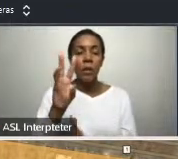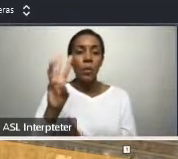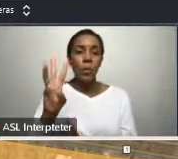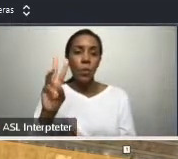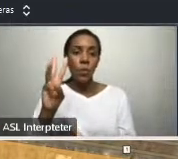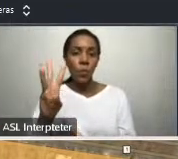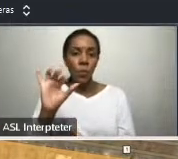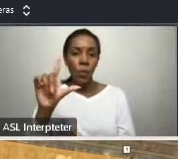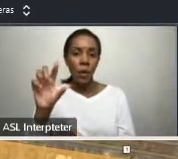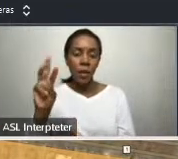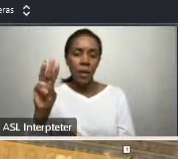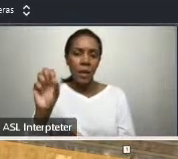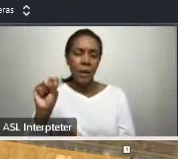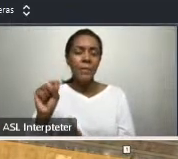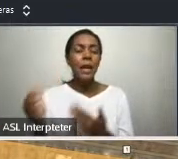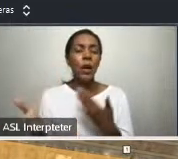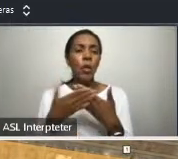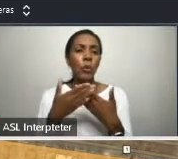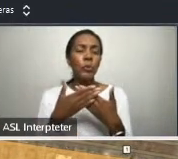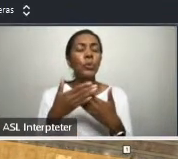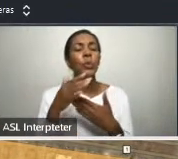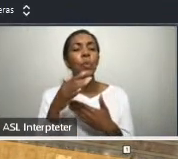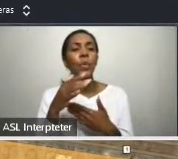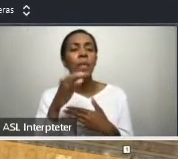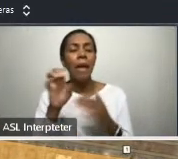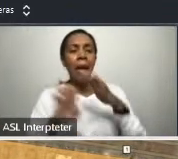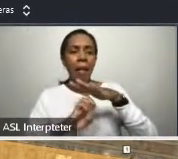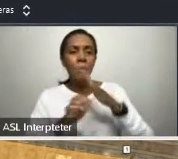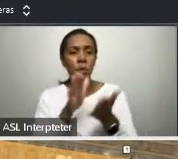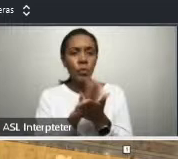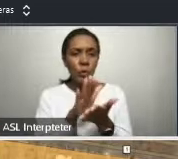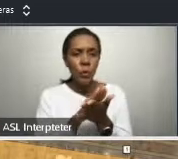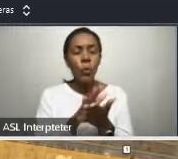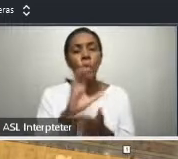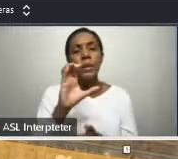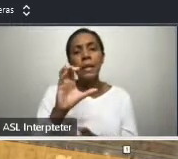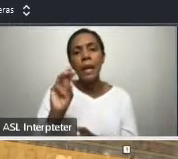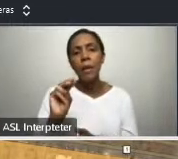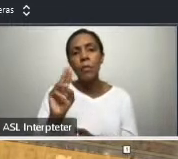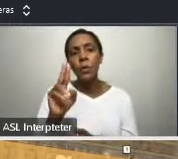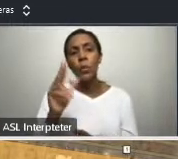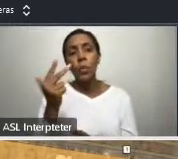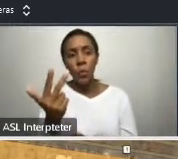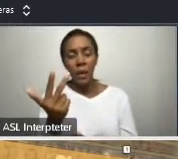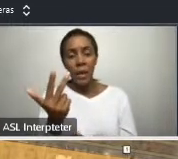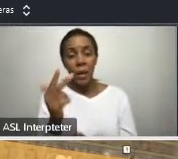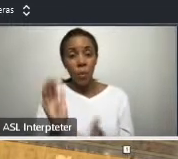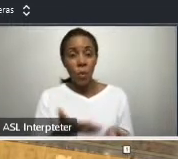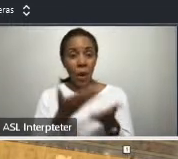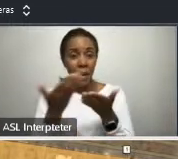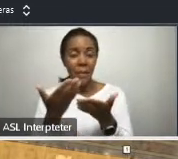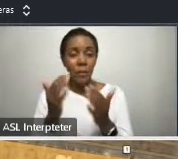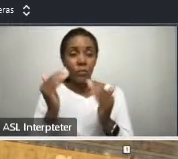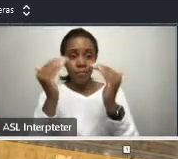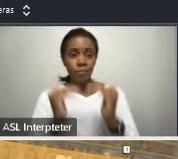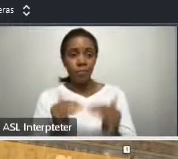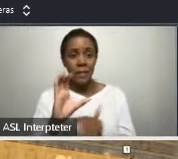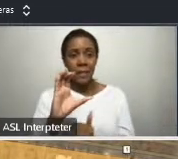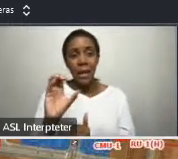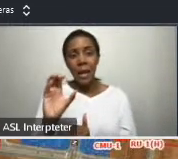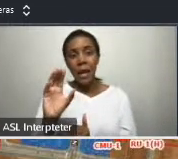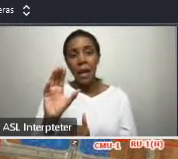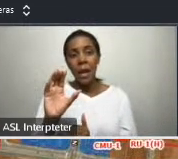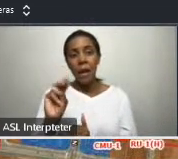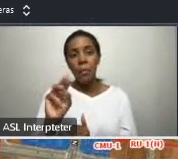Carnes Elementary School that are zoned CMU3. We are recommending as CMU1. Next slide.